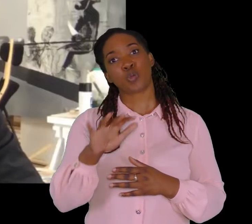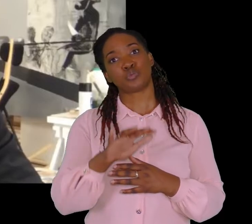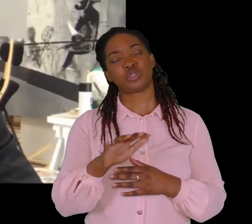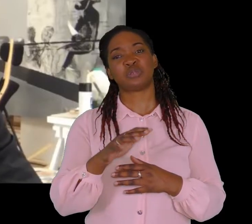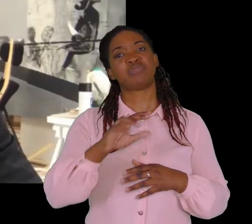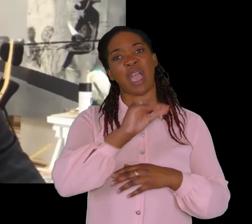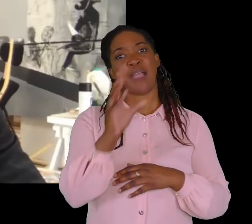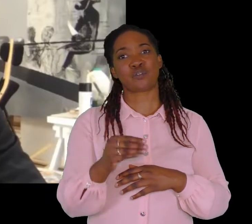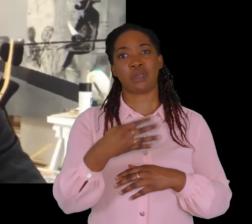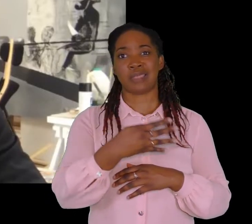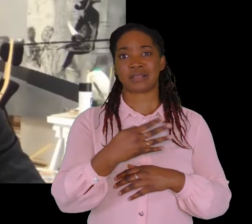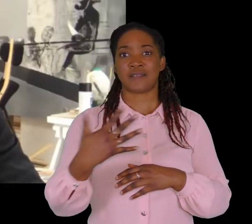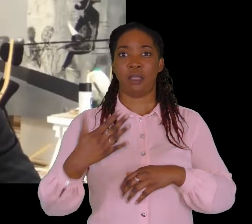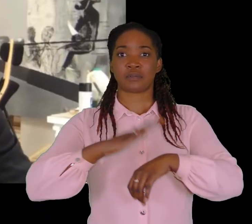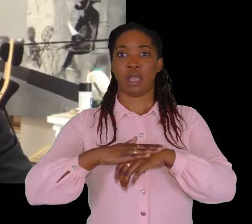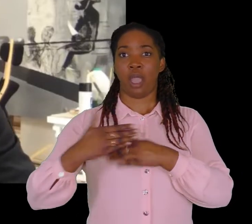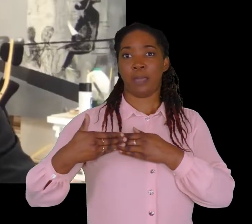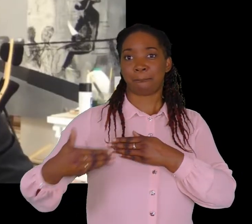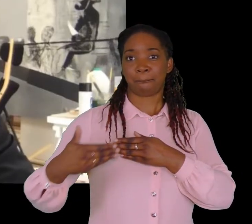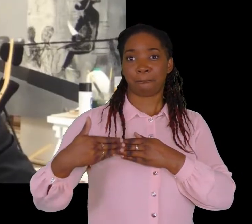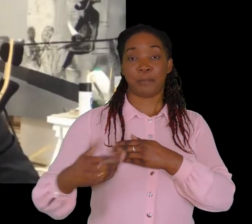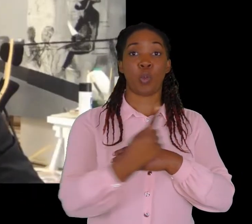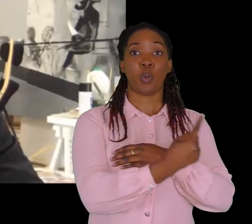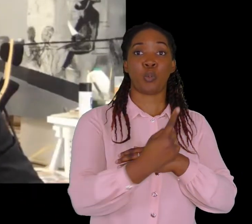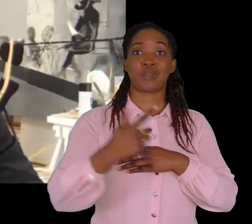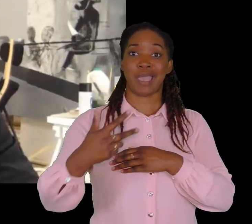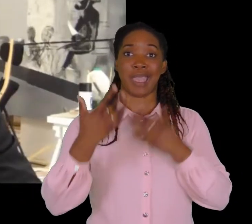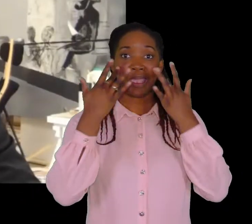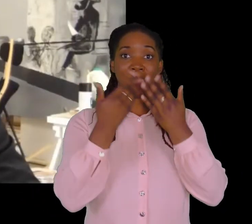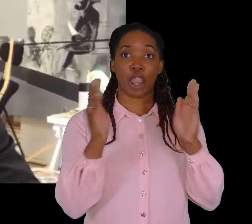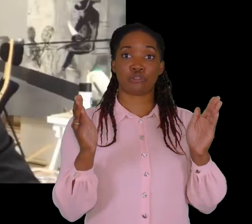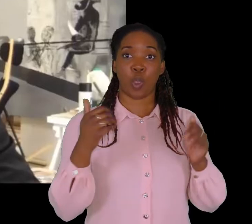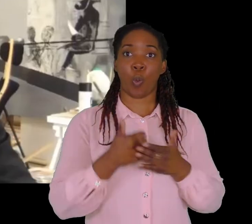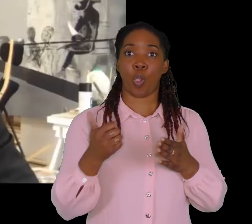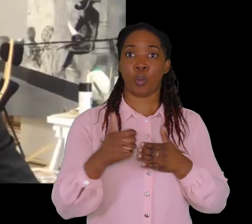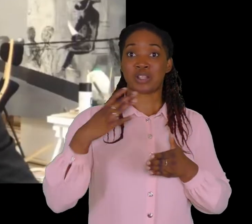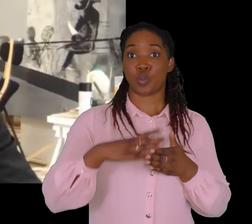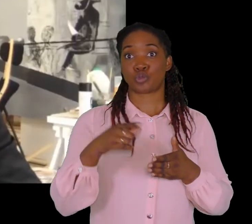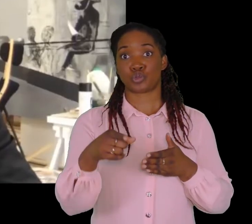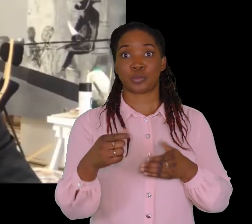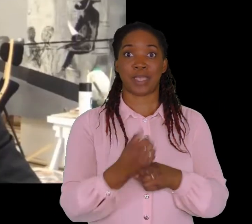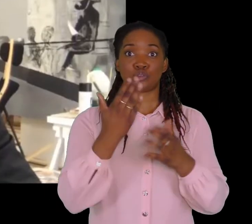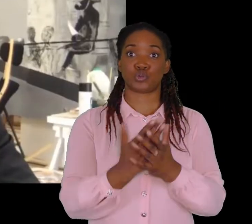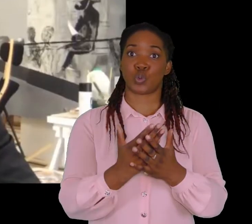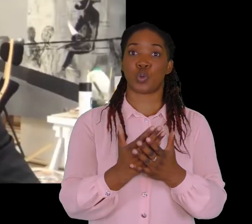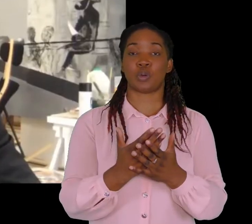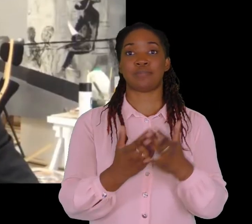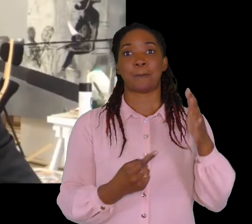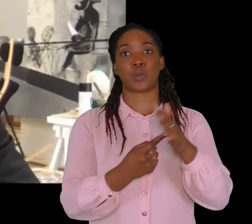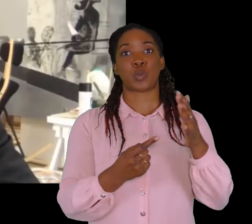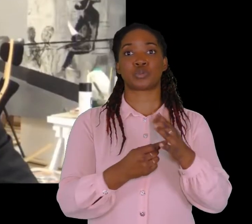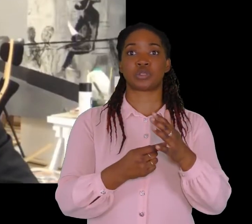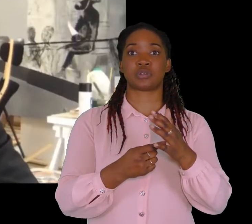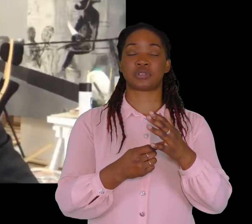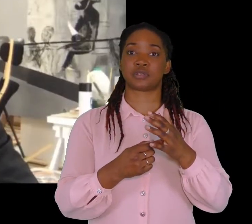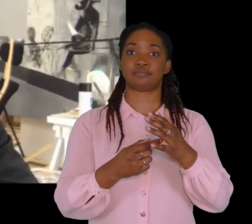198 Gallery always strove to have a seat at the important tables where discussions and decisions